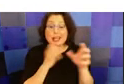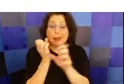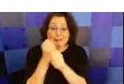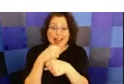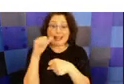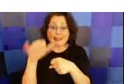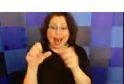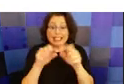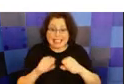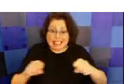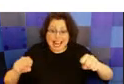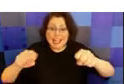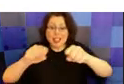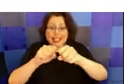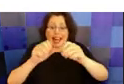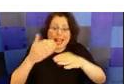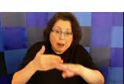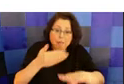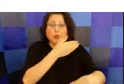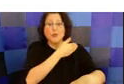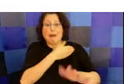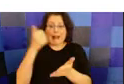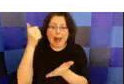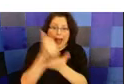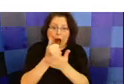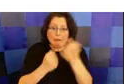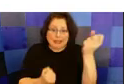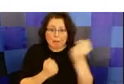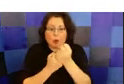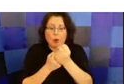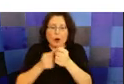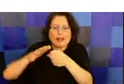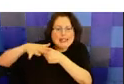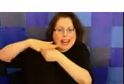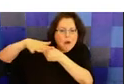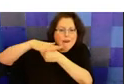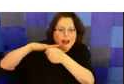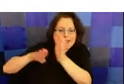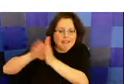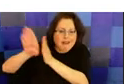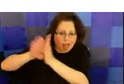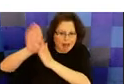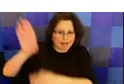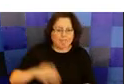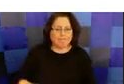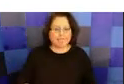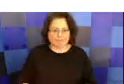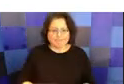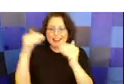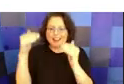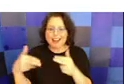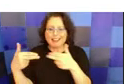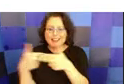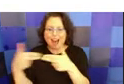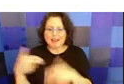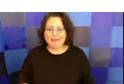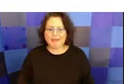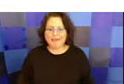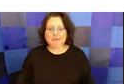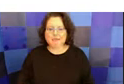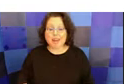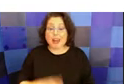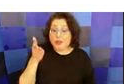station improvements that will help to support the nearby development. Next slide, please. So in